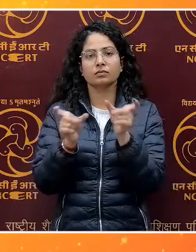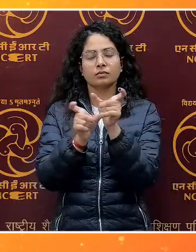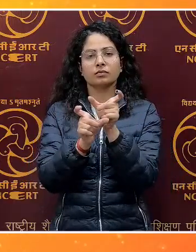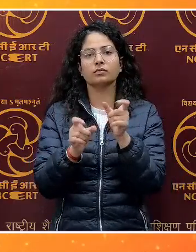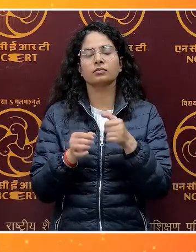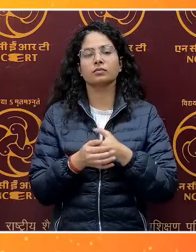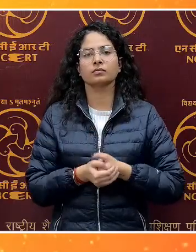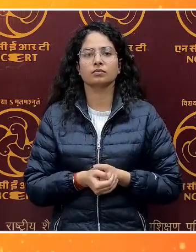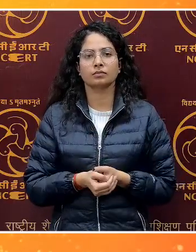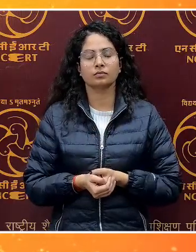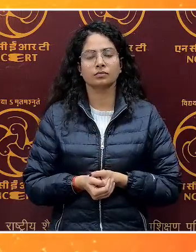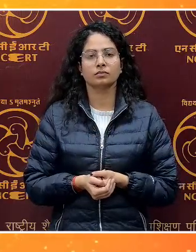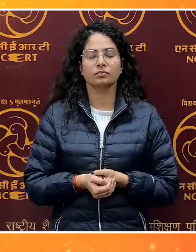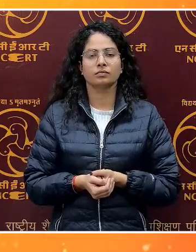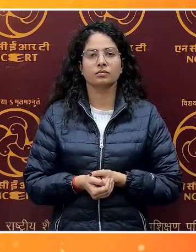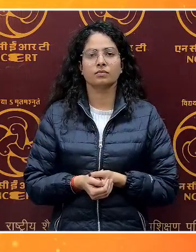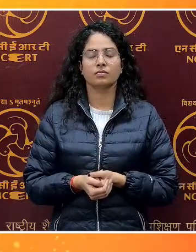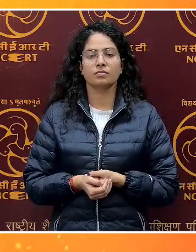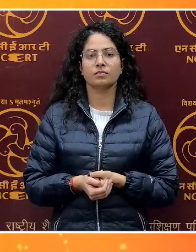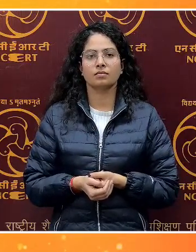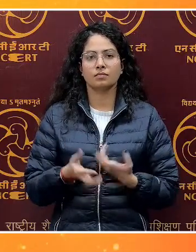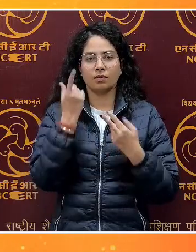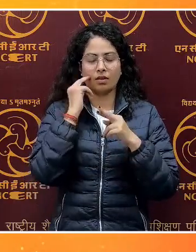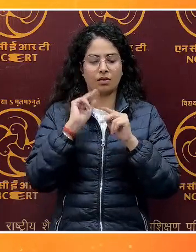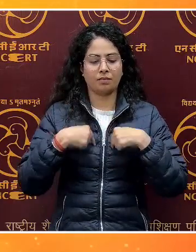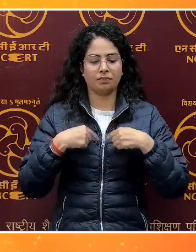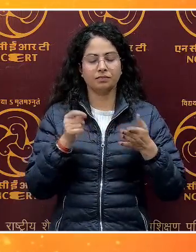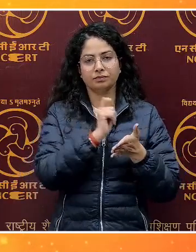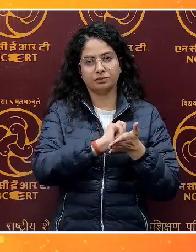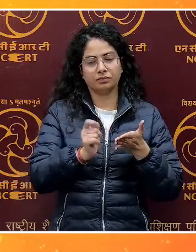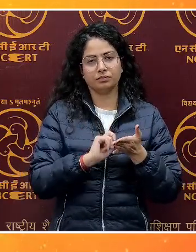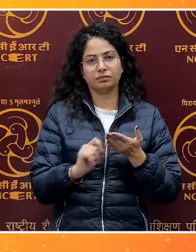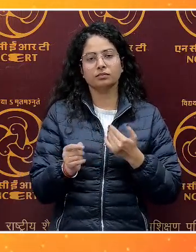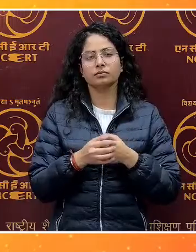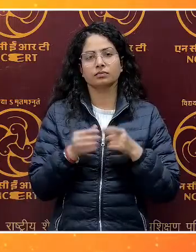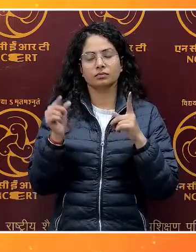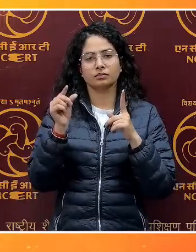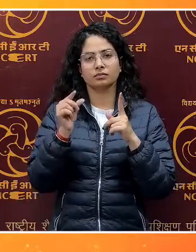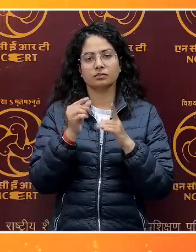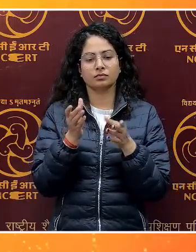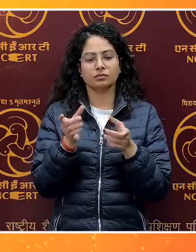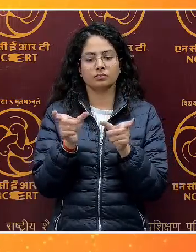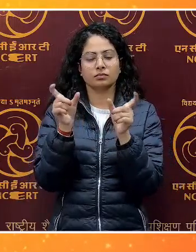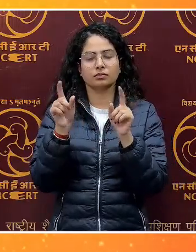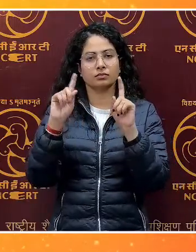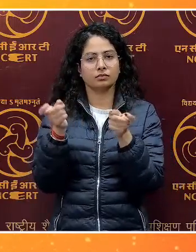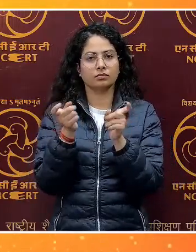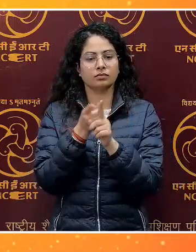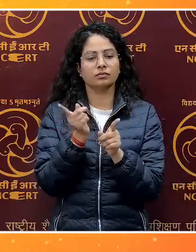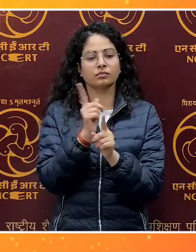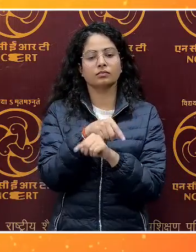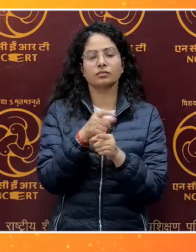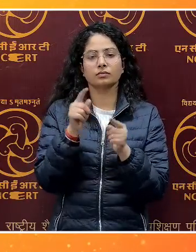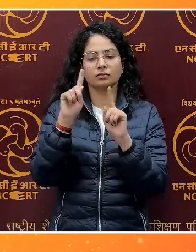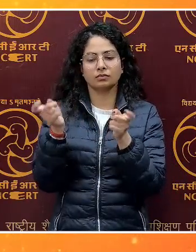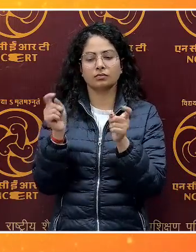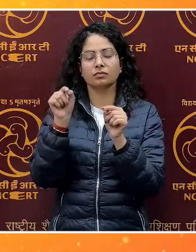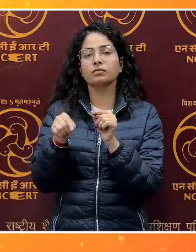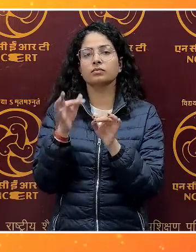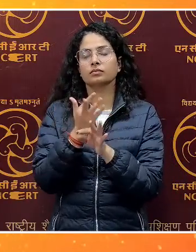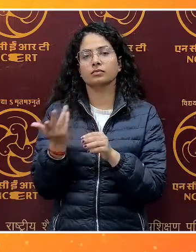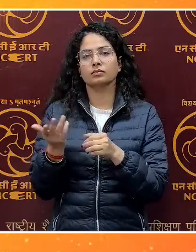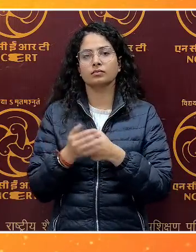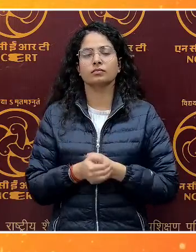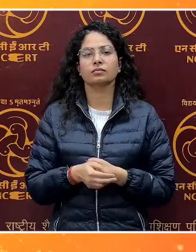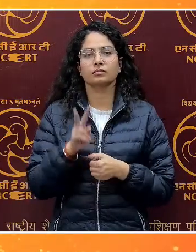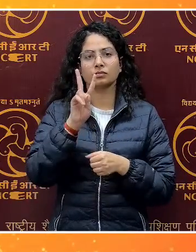to calculate. So if I write down pi r square outside the brackets, look what is left inside. I am